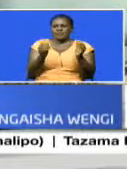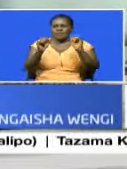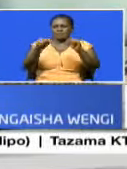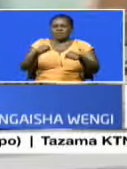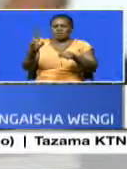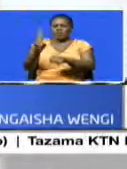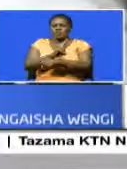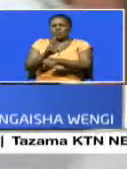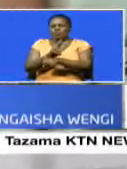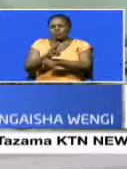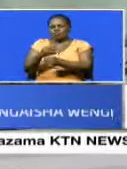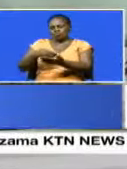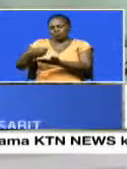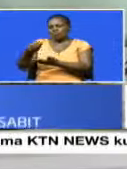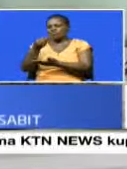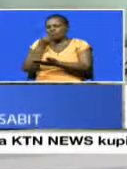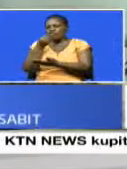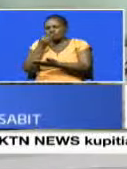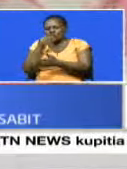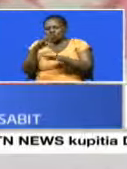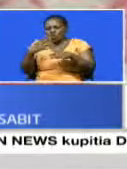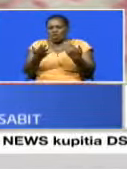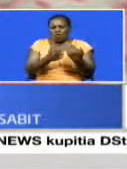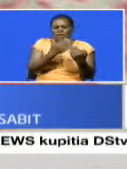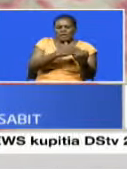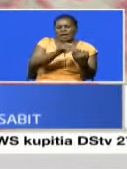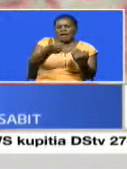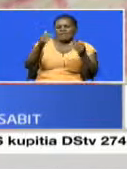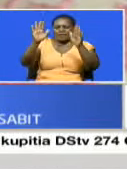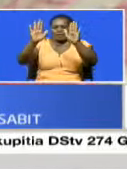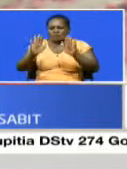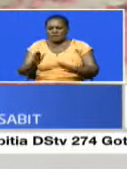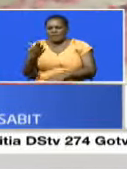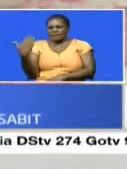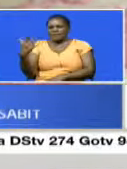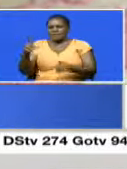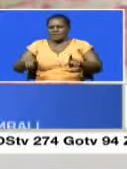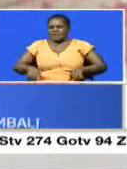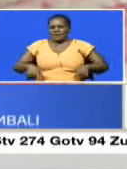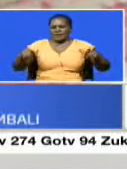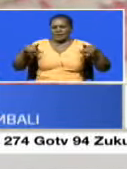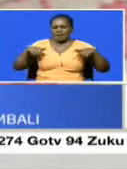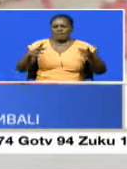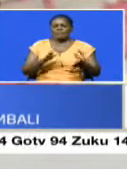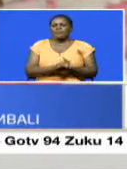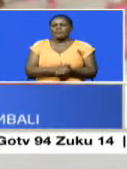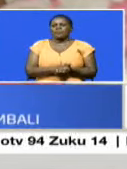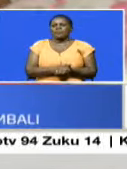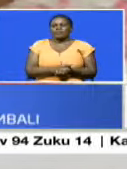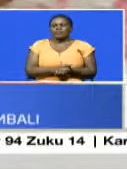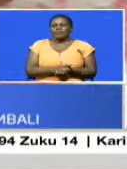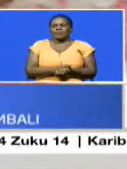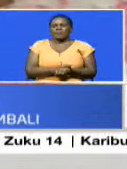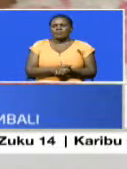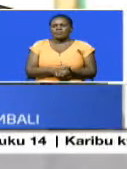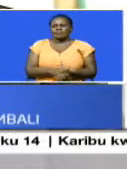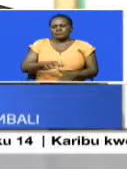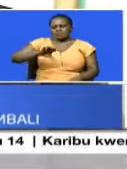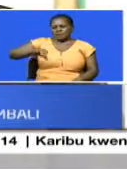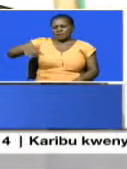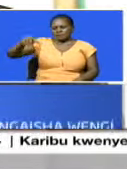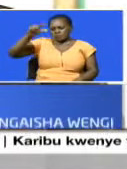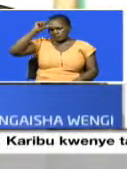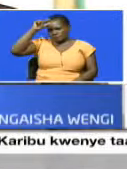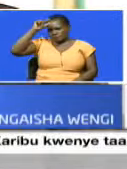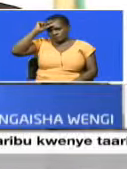used even to buy food or to take care of other necessities in life. So the county